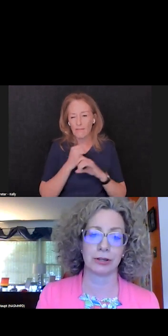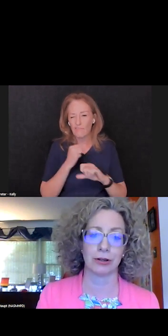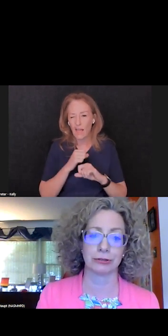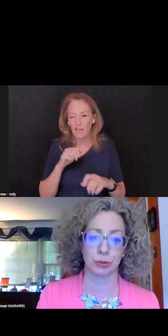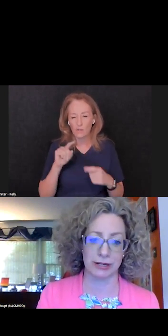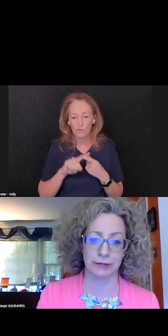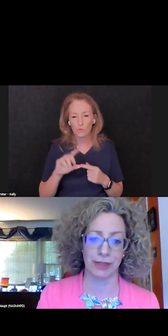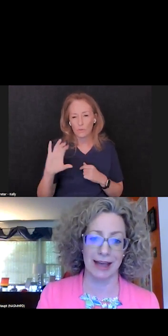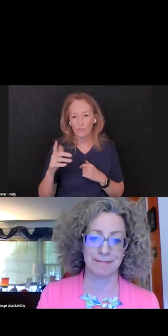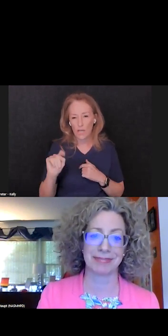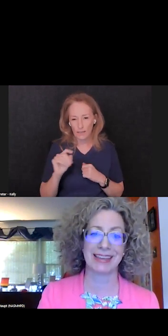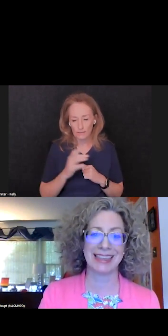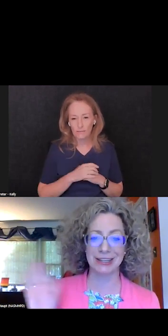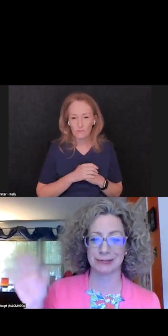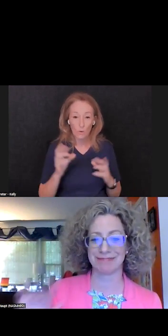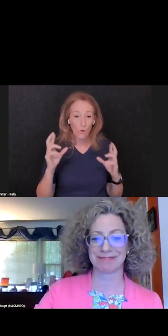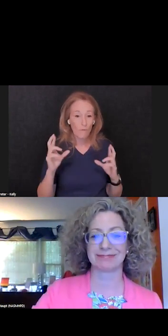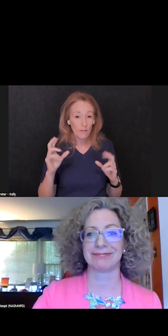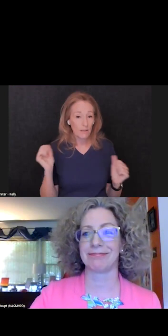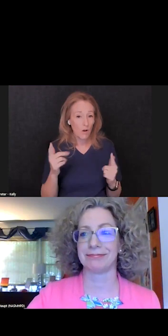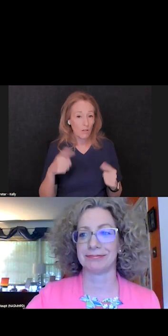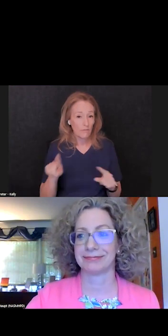hope that you can all join us for that. Thank you.